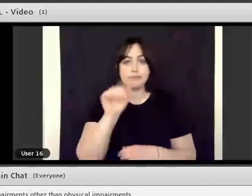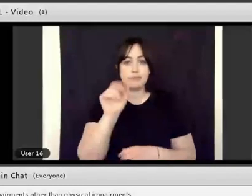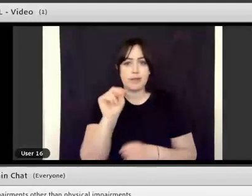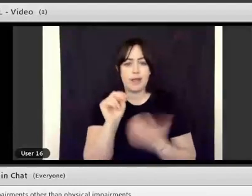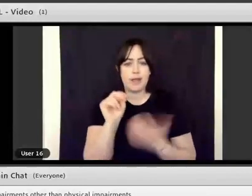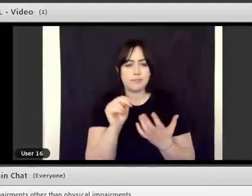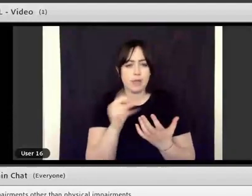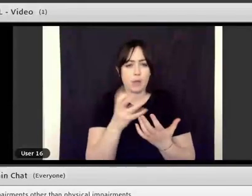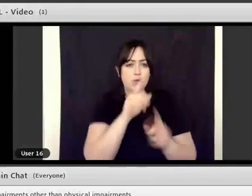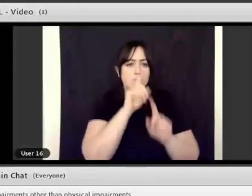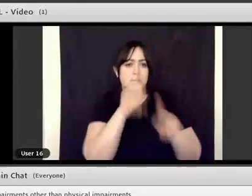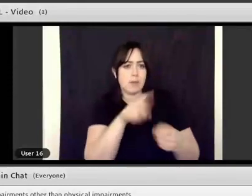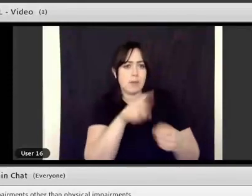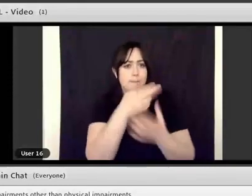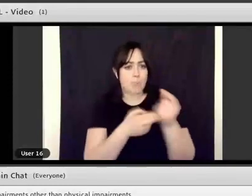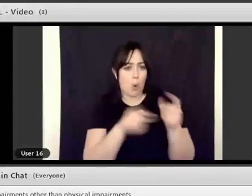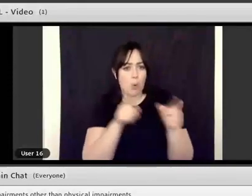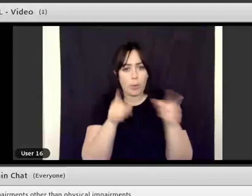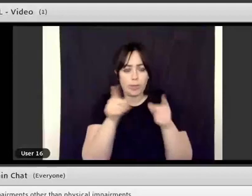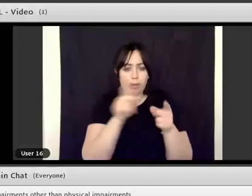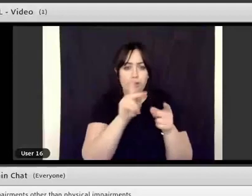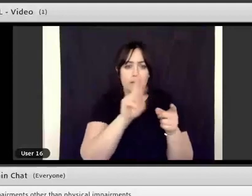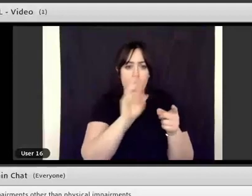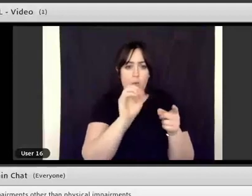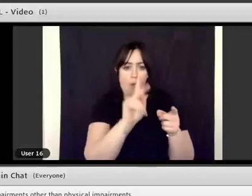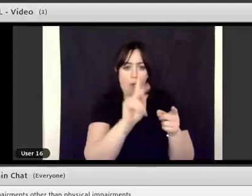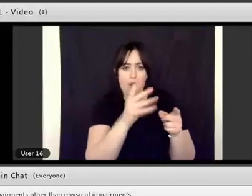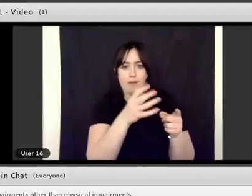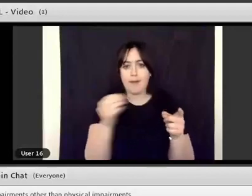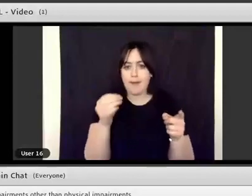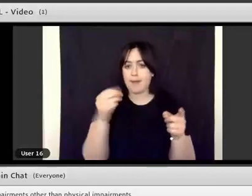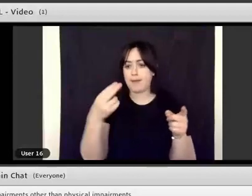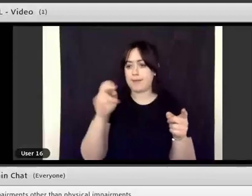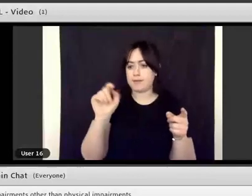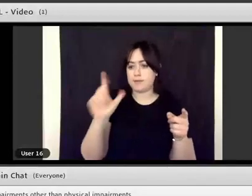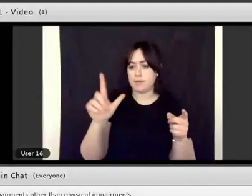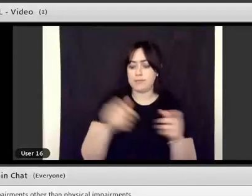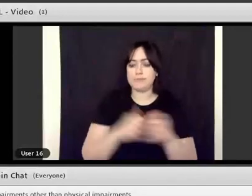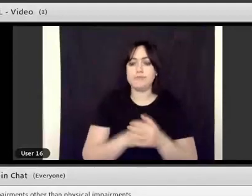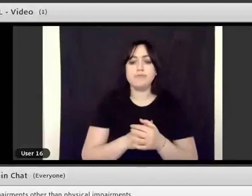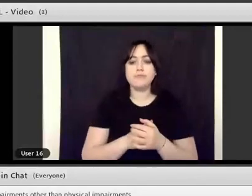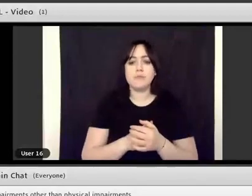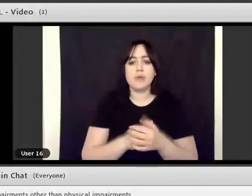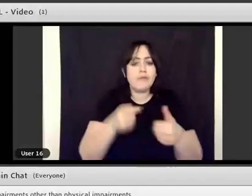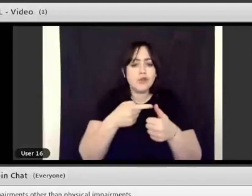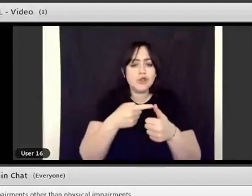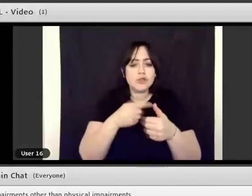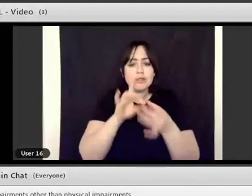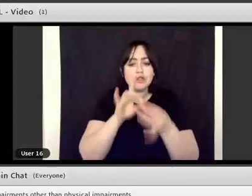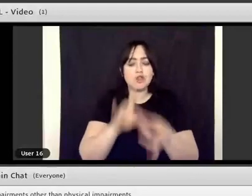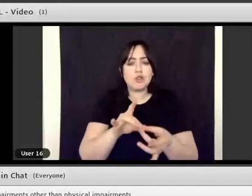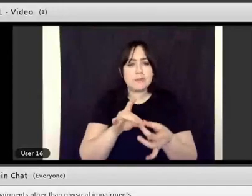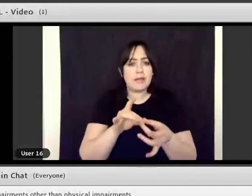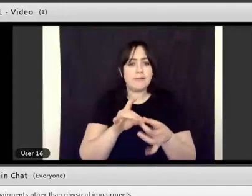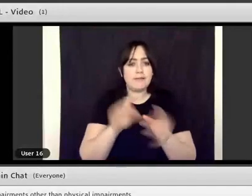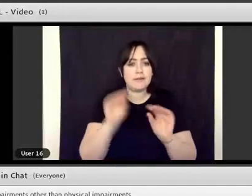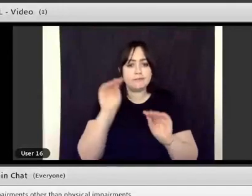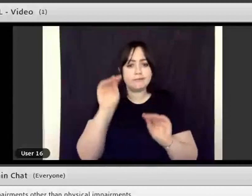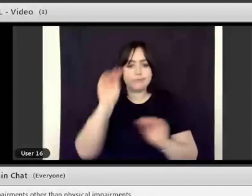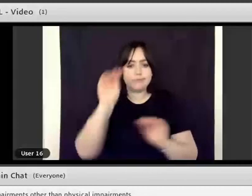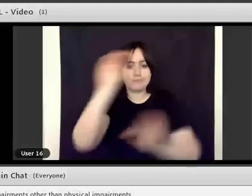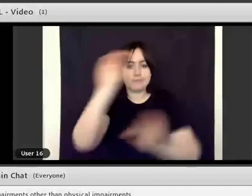talk to both Kwok and Heddle. First, in terms of putting the decision tree the other